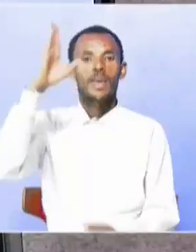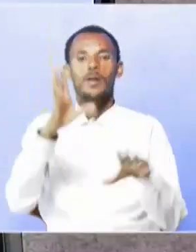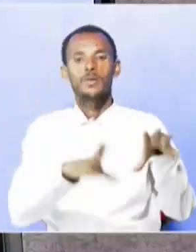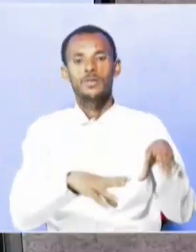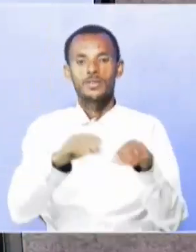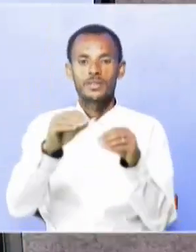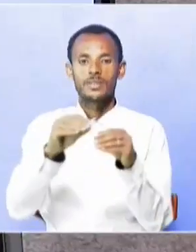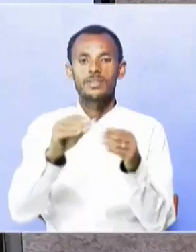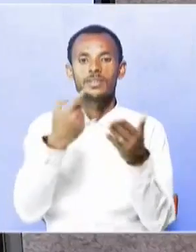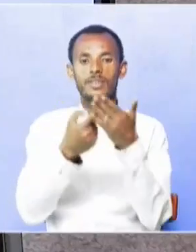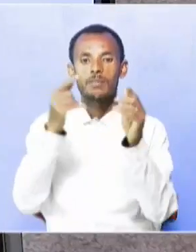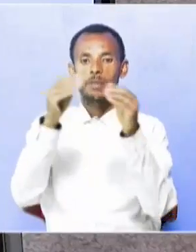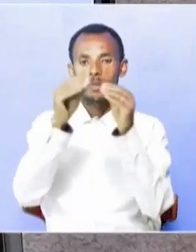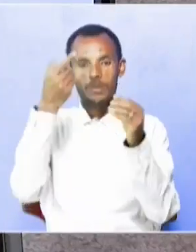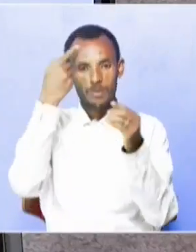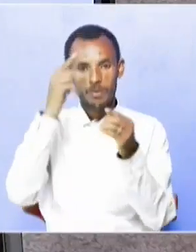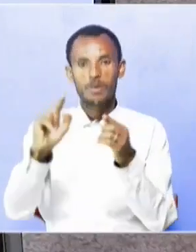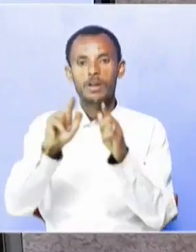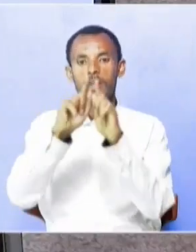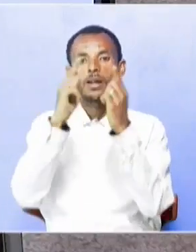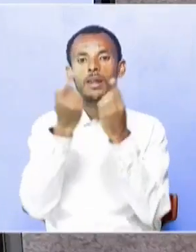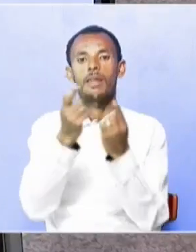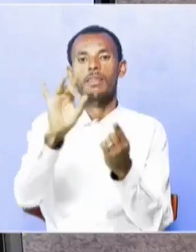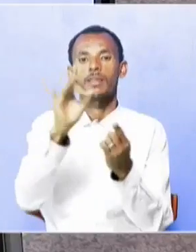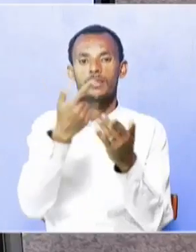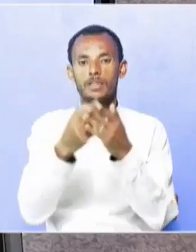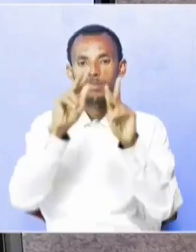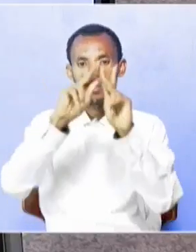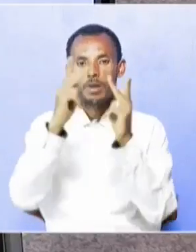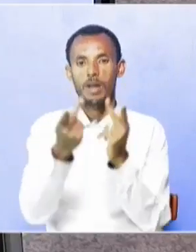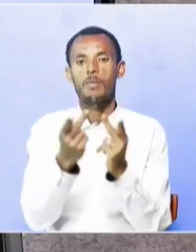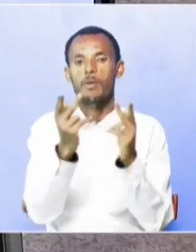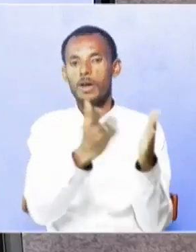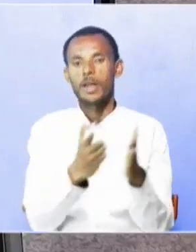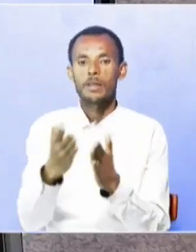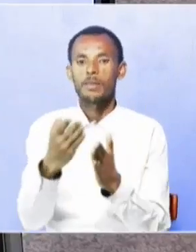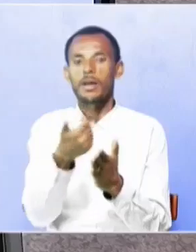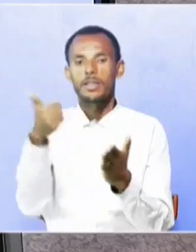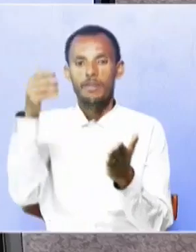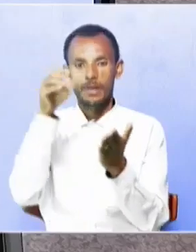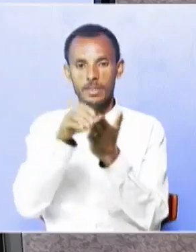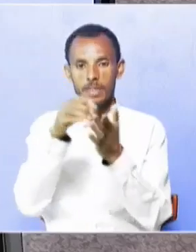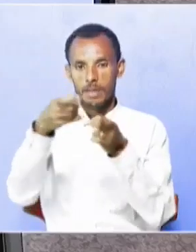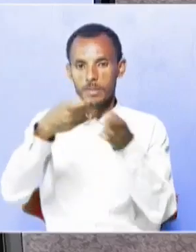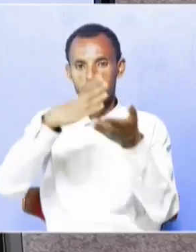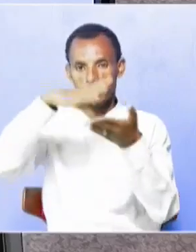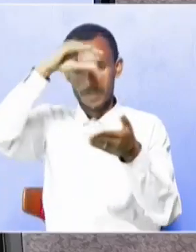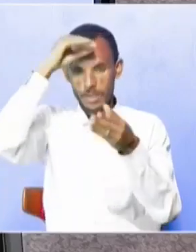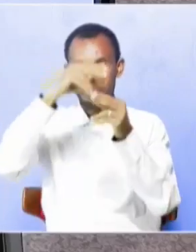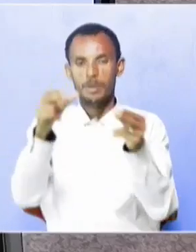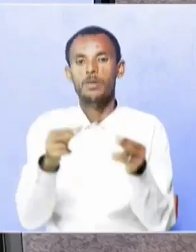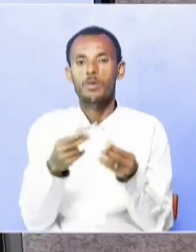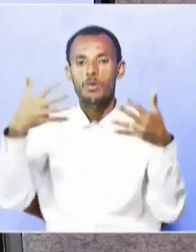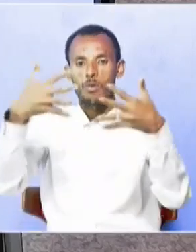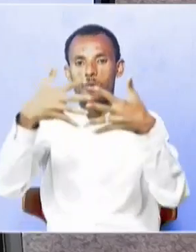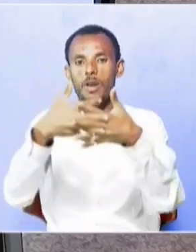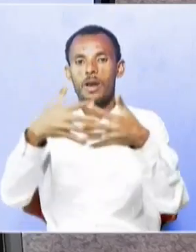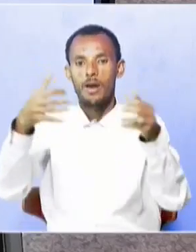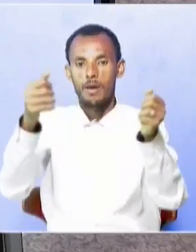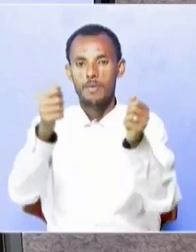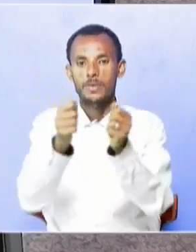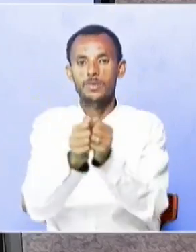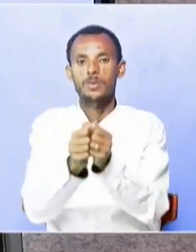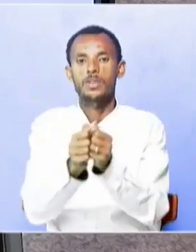Hello everyone, this is Mathematics Lesson for Grade 8. This program is organized by Addis Ababa City Administration Education Bureau